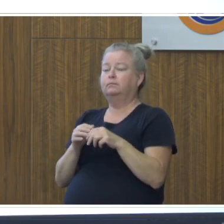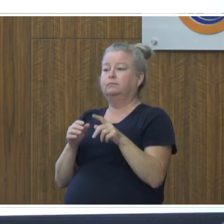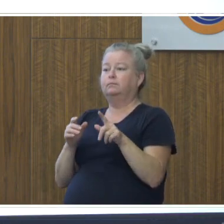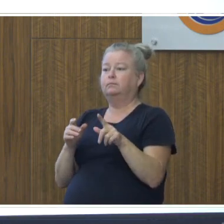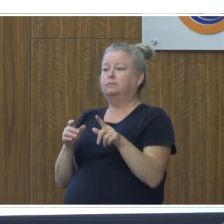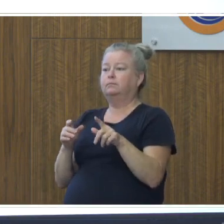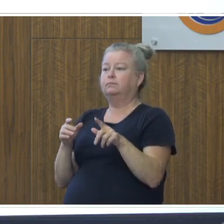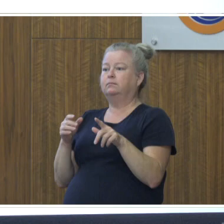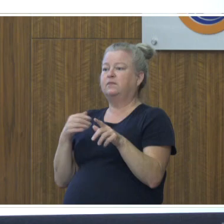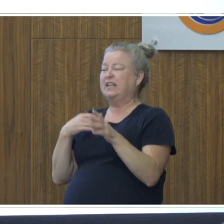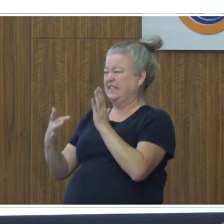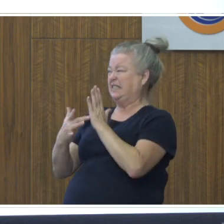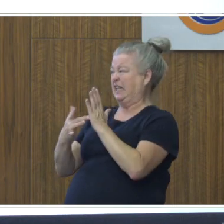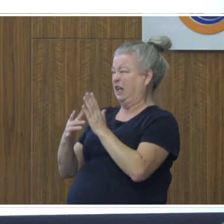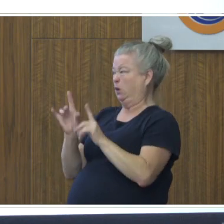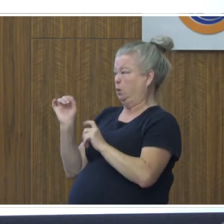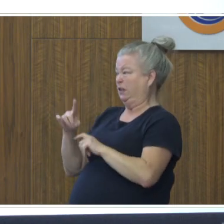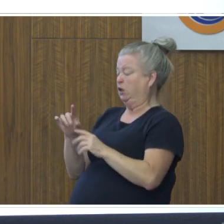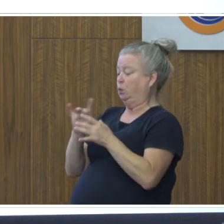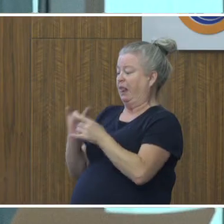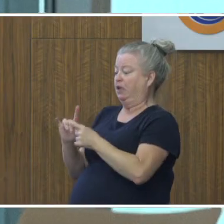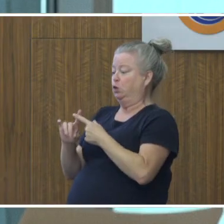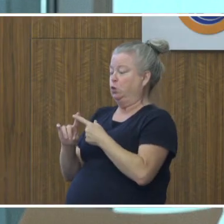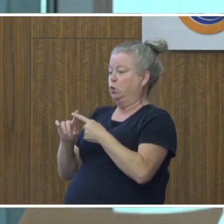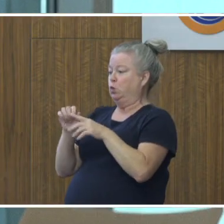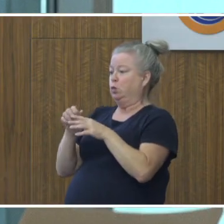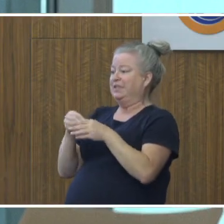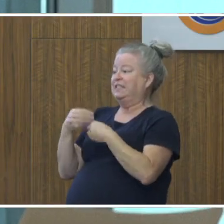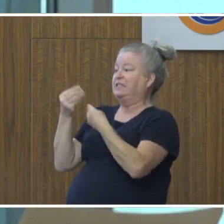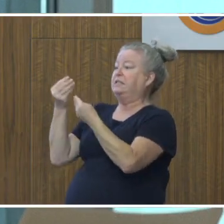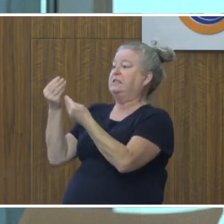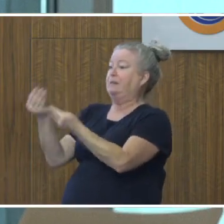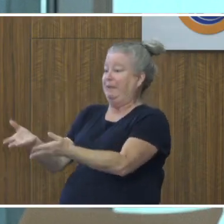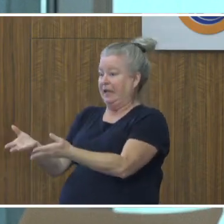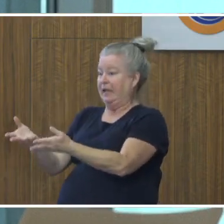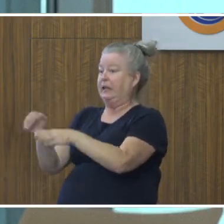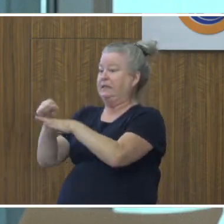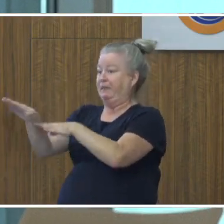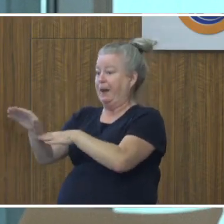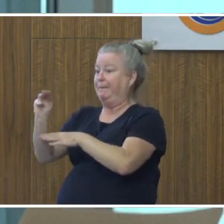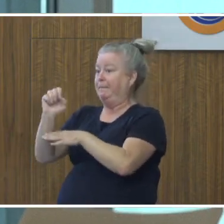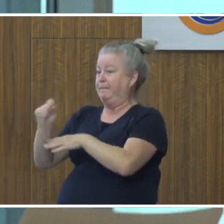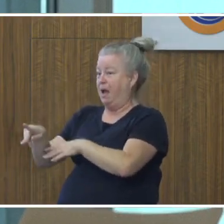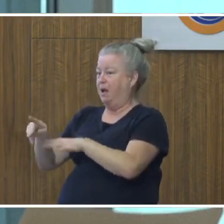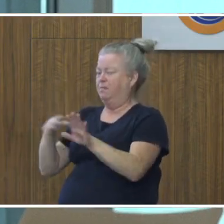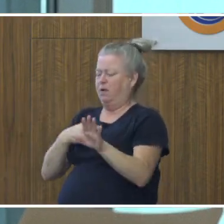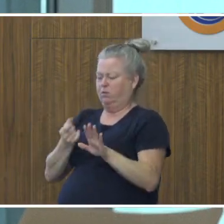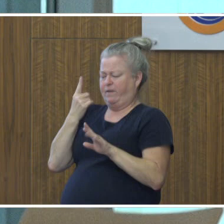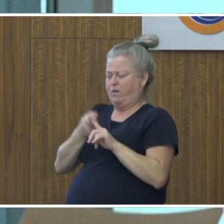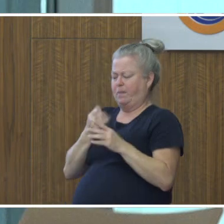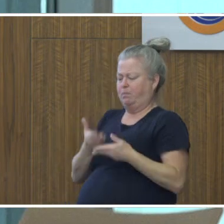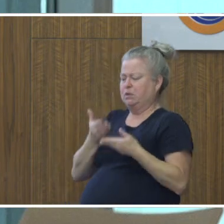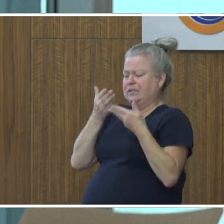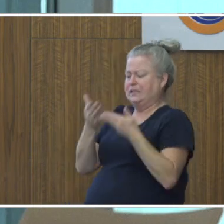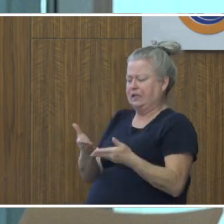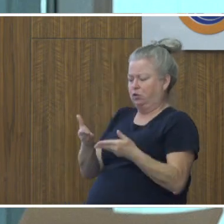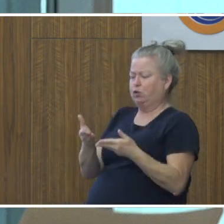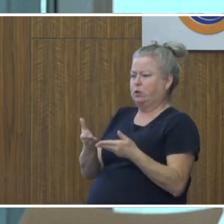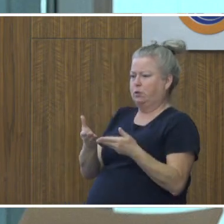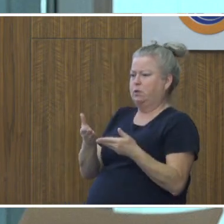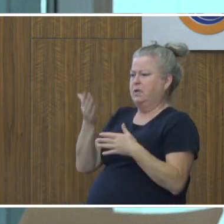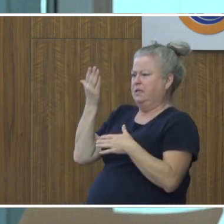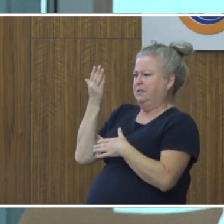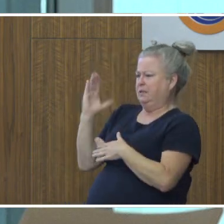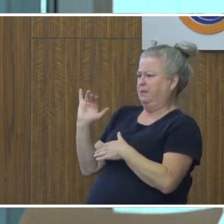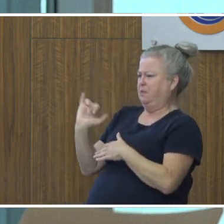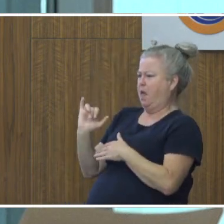And this is kind of a technical question with respect to the submission of maps. My understanding from the presentation is that it seems like